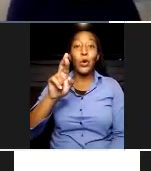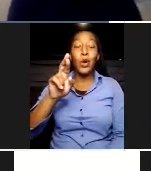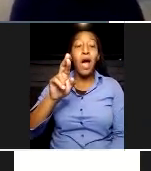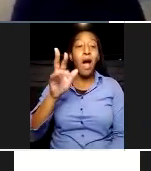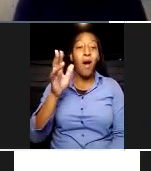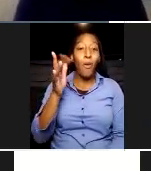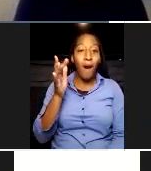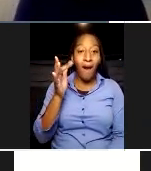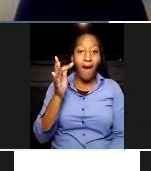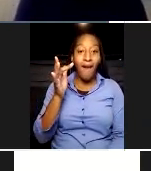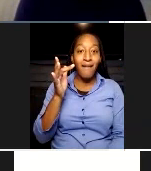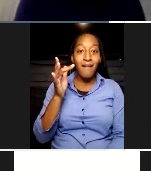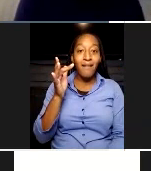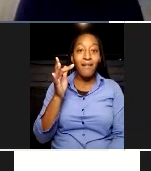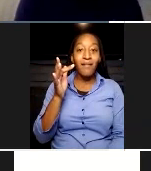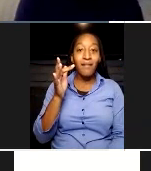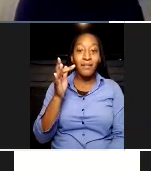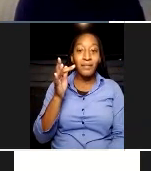okay?